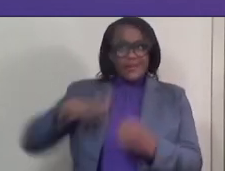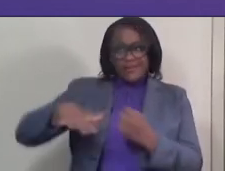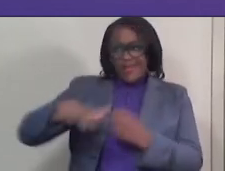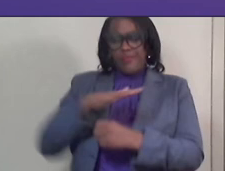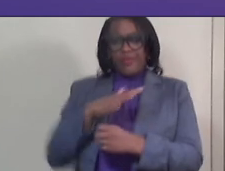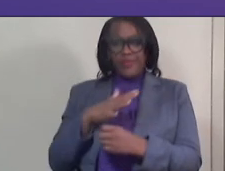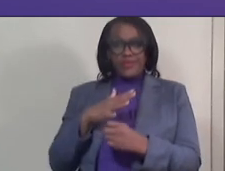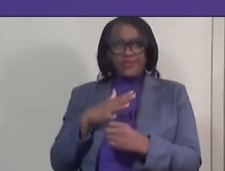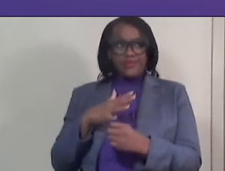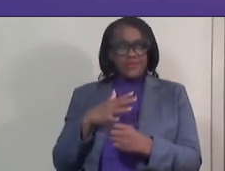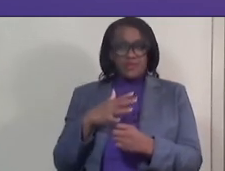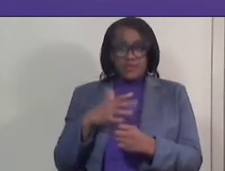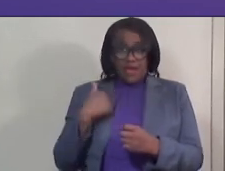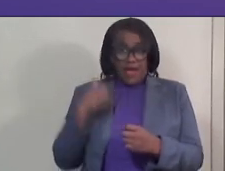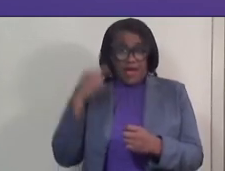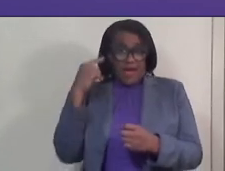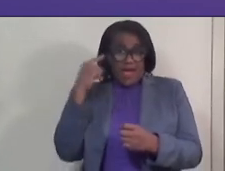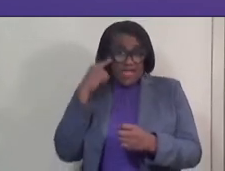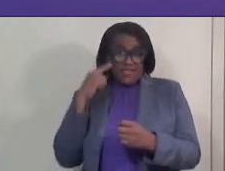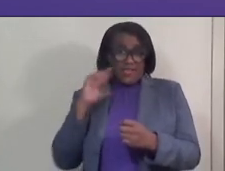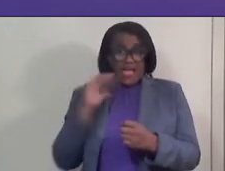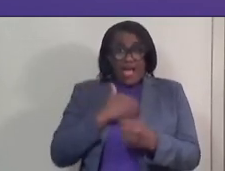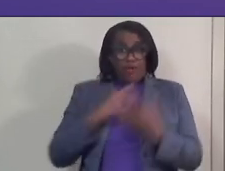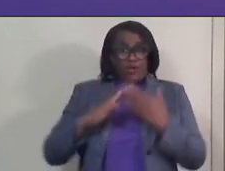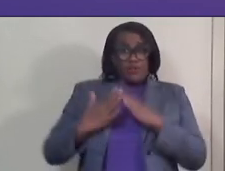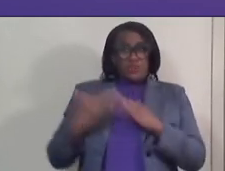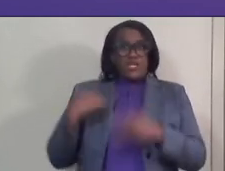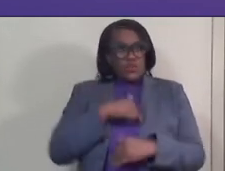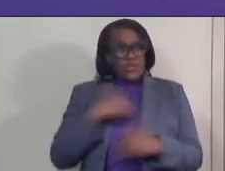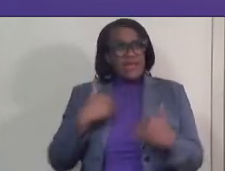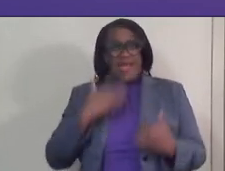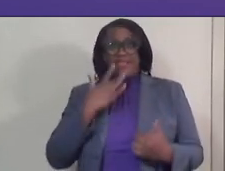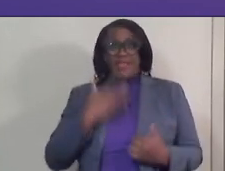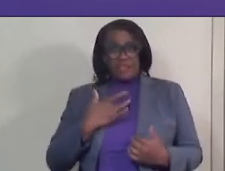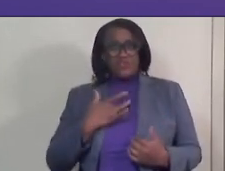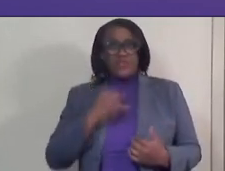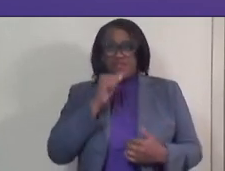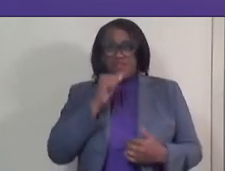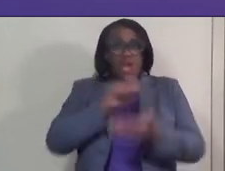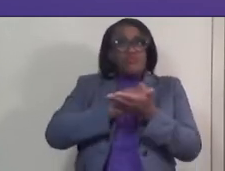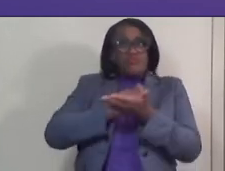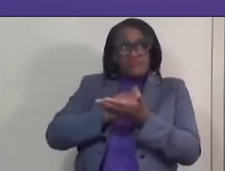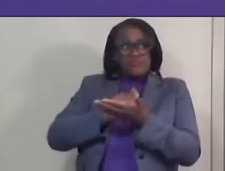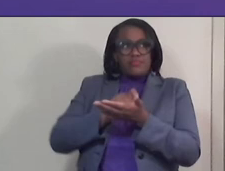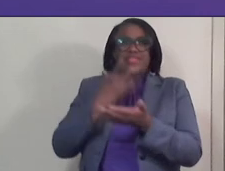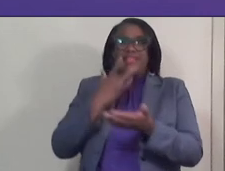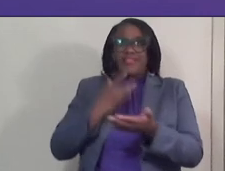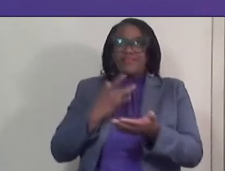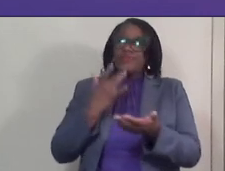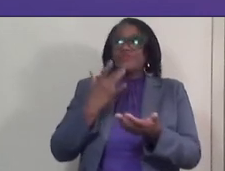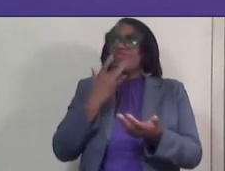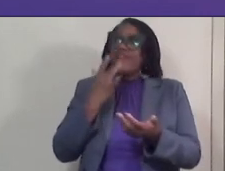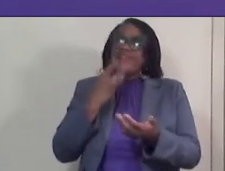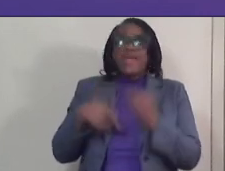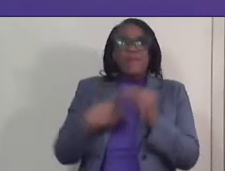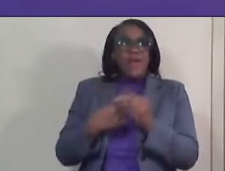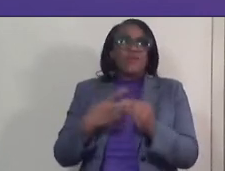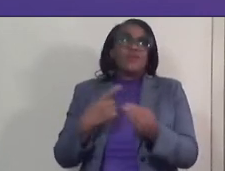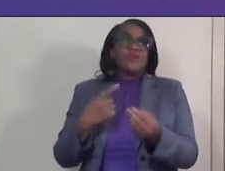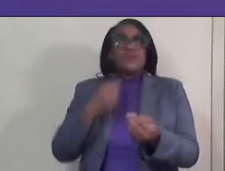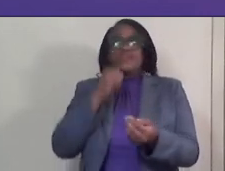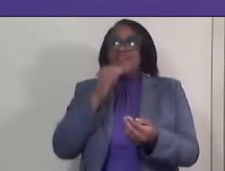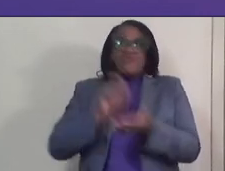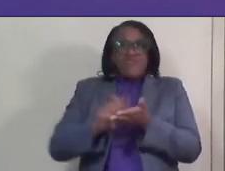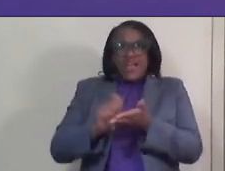would say, in our community had the luxury of not writing about us or talking about us, or that it really isn't